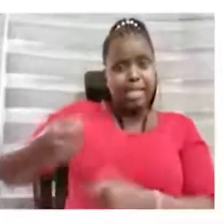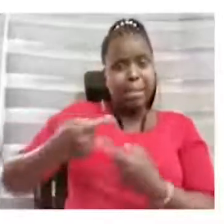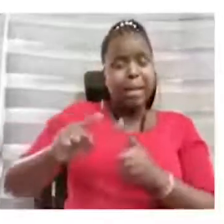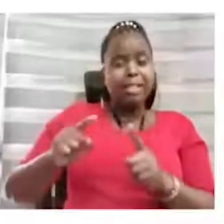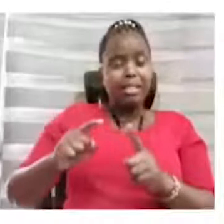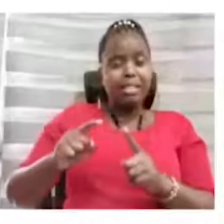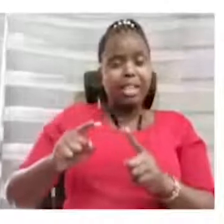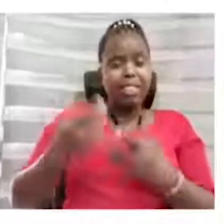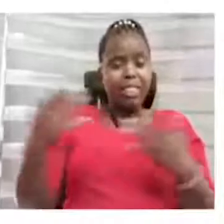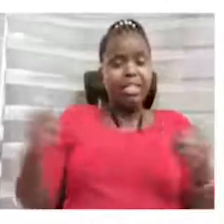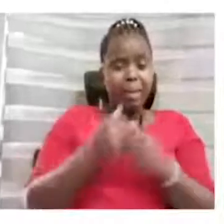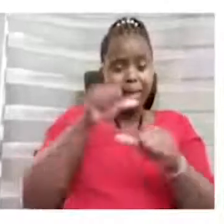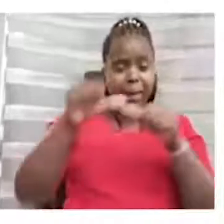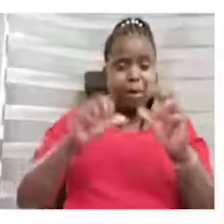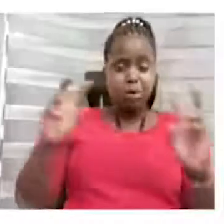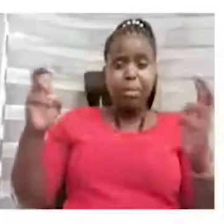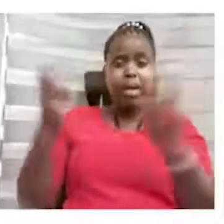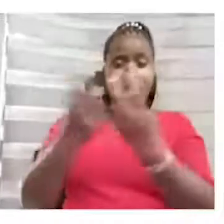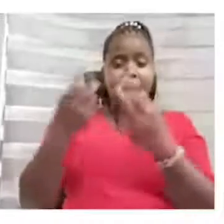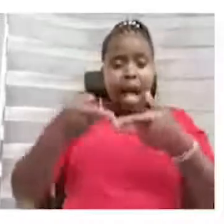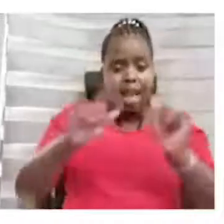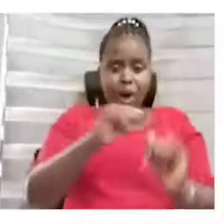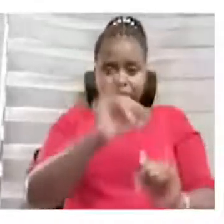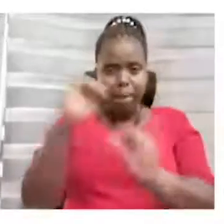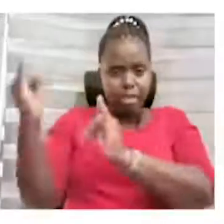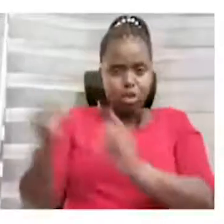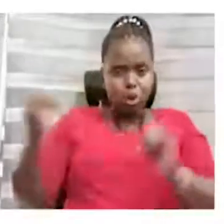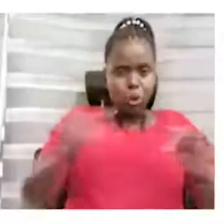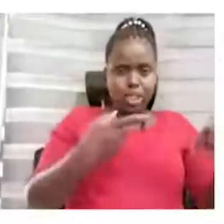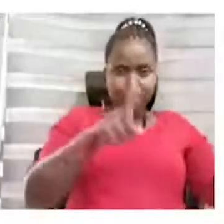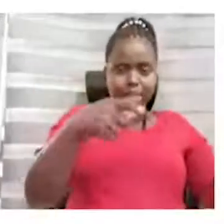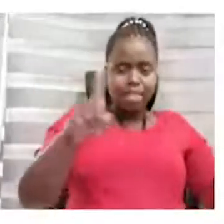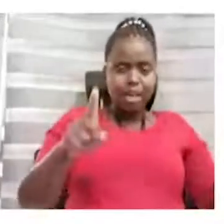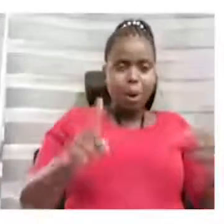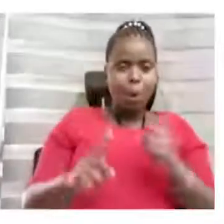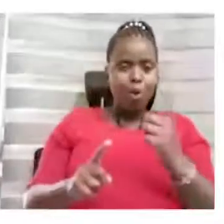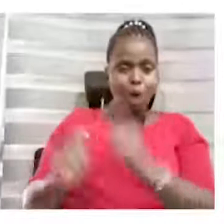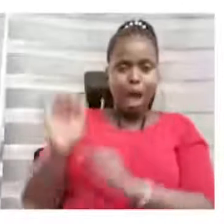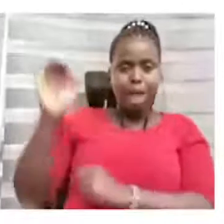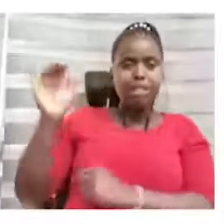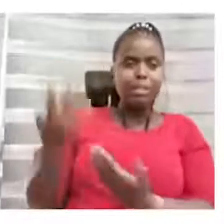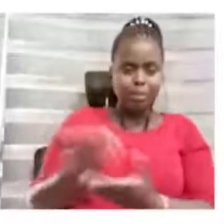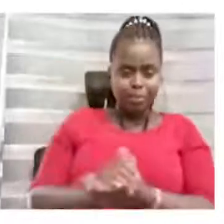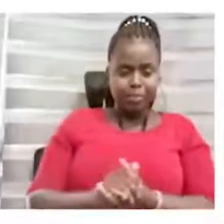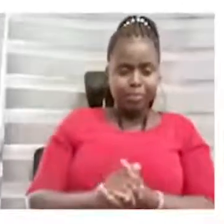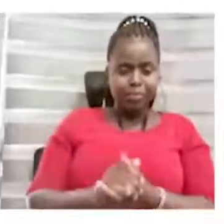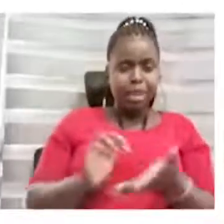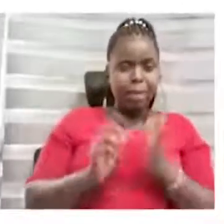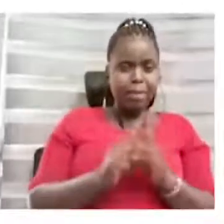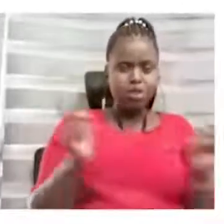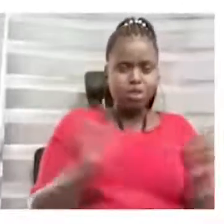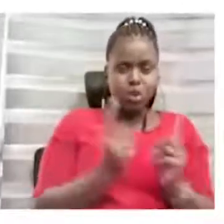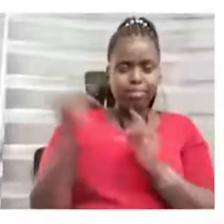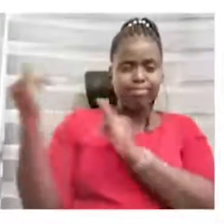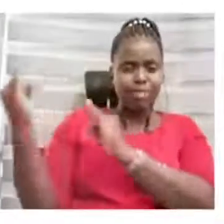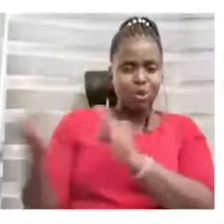panelists. I will let them introduce themselves, and we'll go around the room with just very brief introductions, and then we